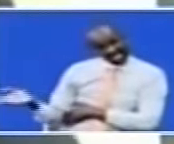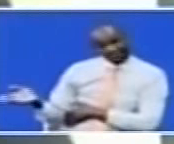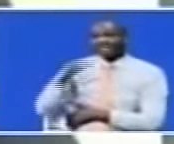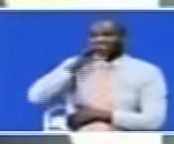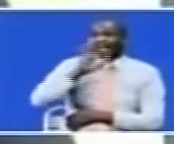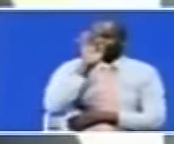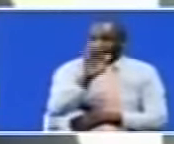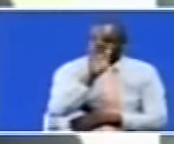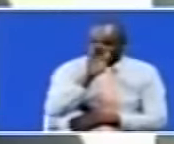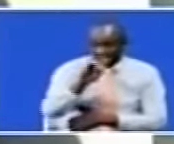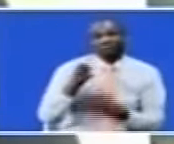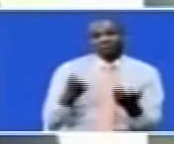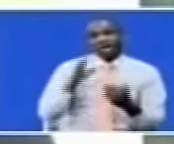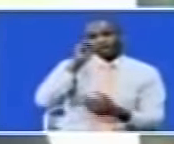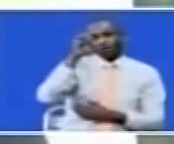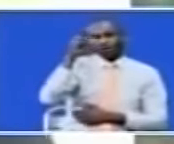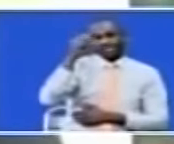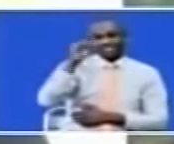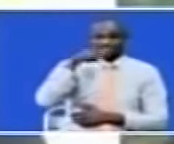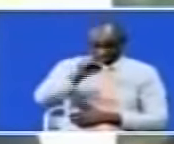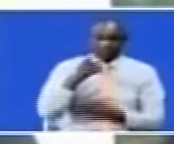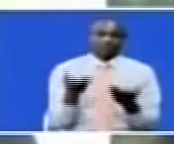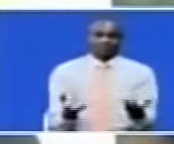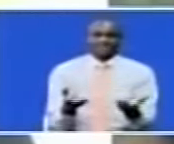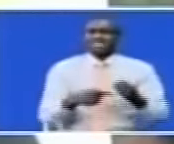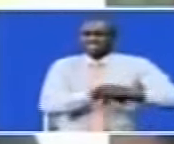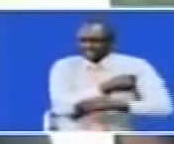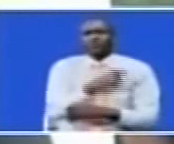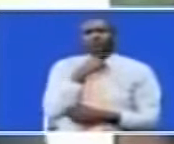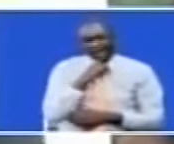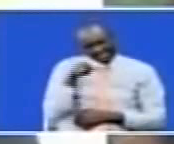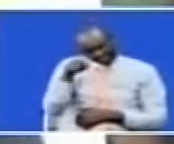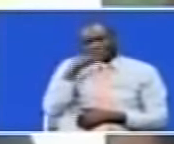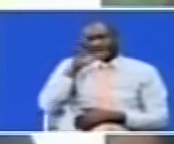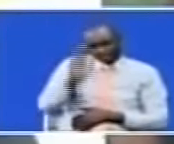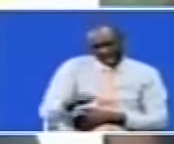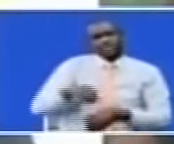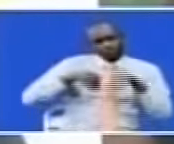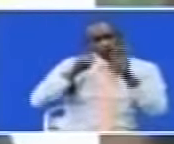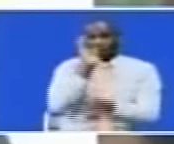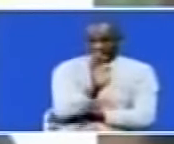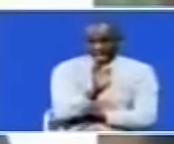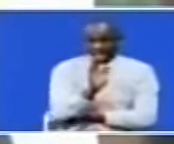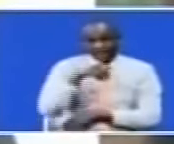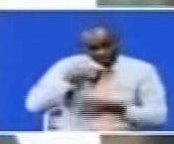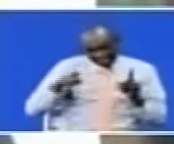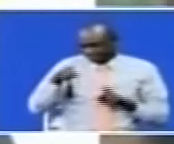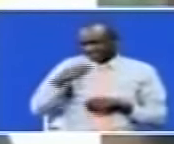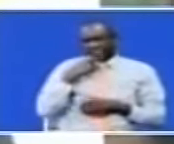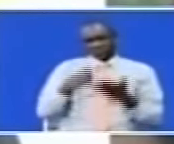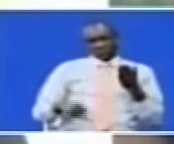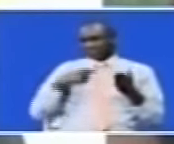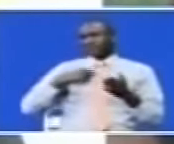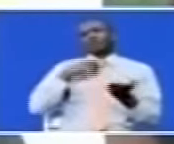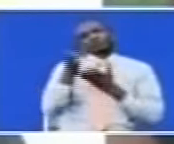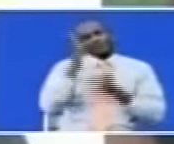his son Maurice Michael Otunga, who was born here. The chief wanted Ayanga Otunga to follow in his footsteps, but Otunga was bent on